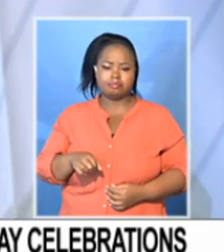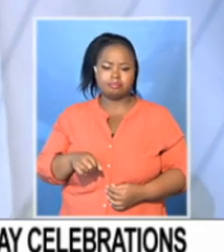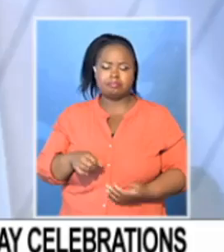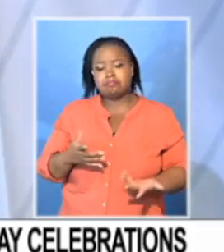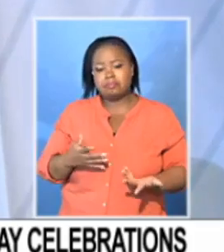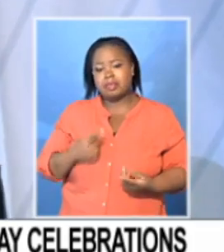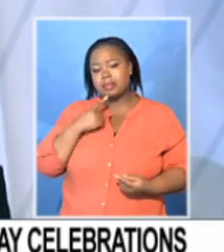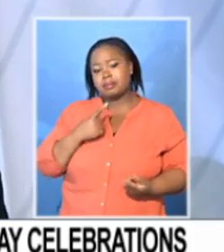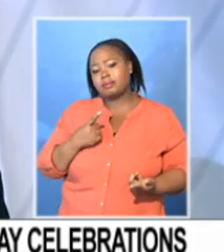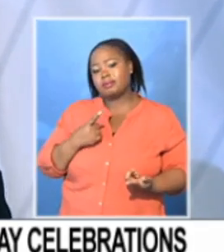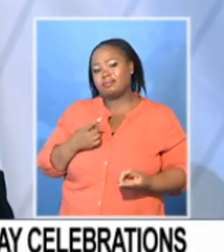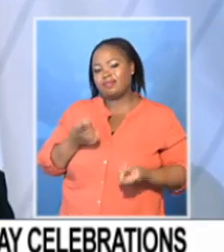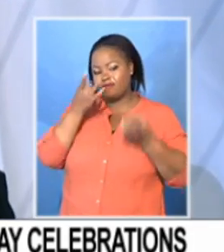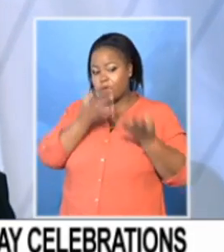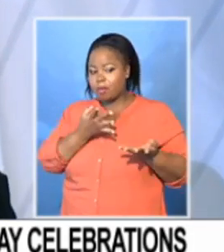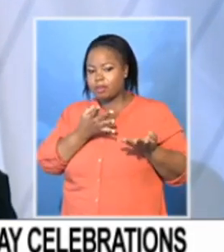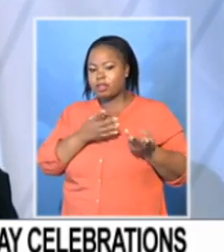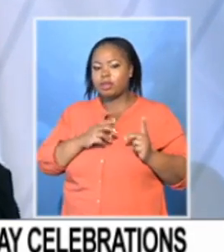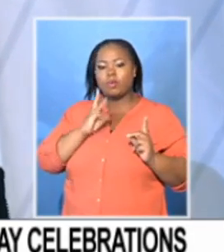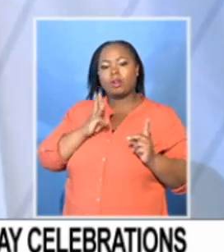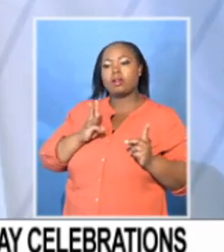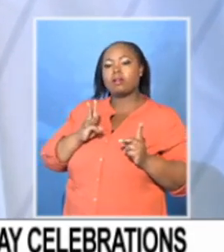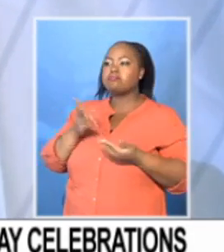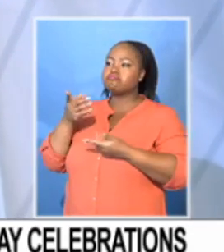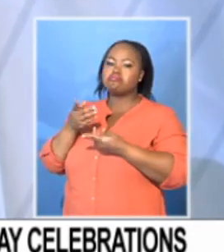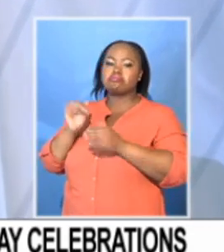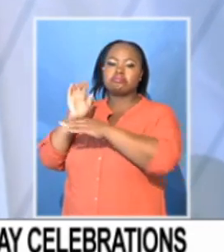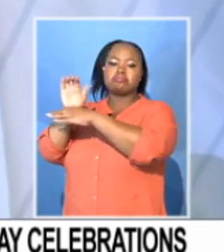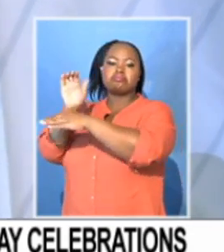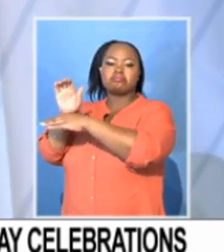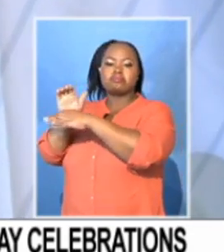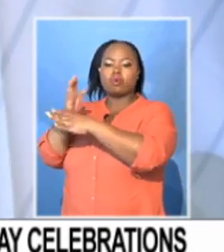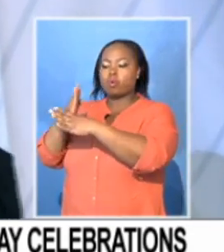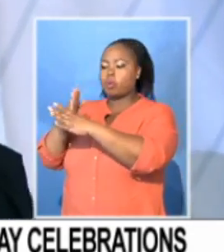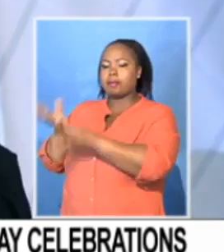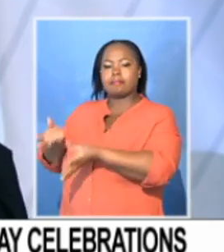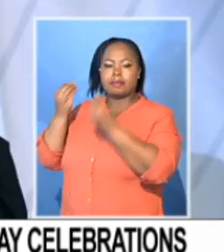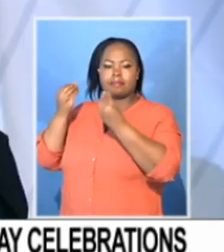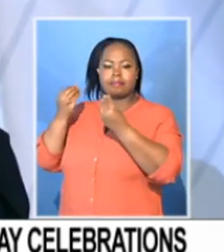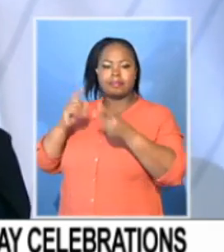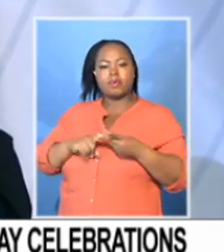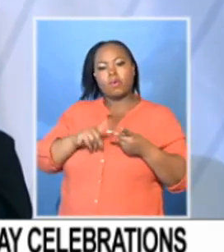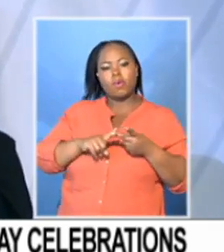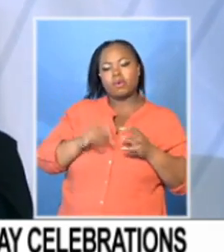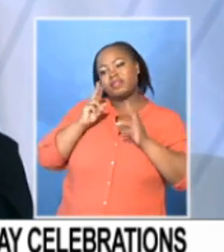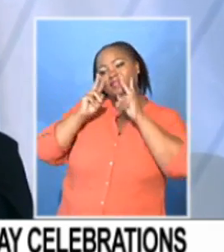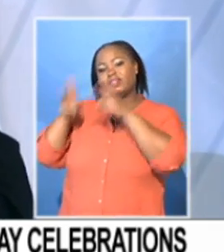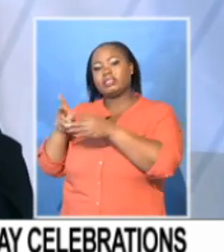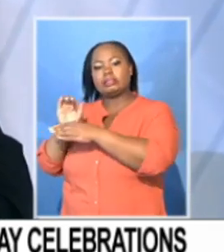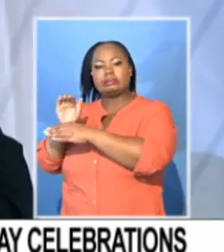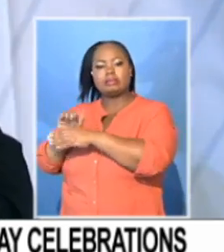promised jobs or visits abroad and end up being forced